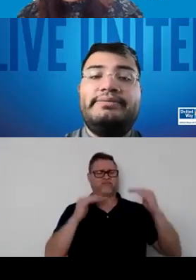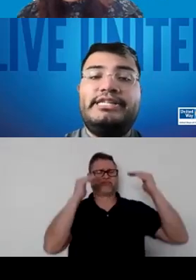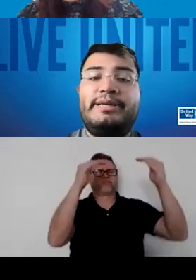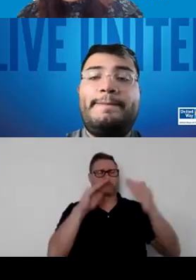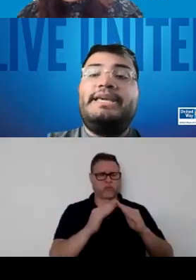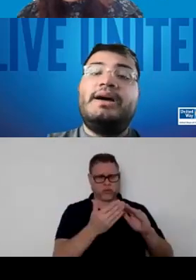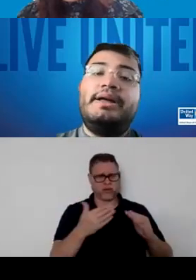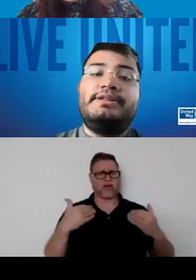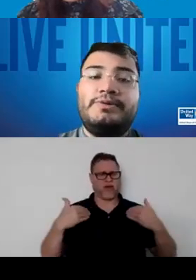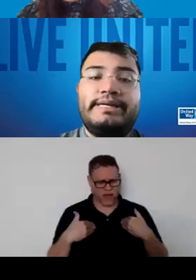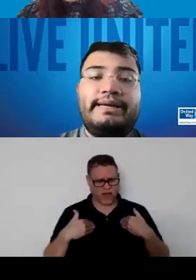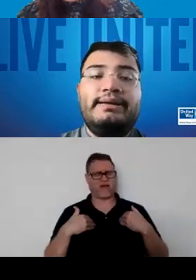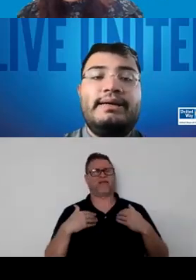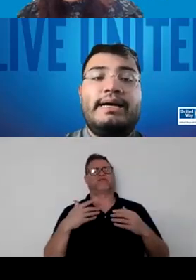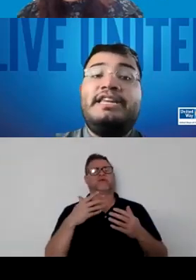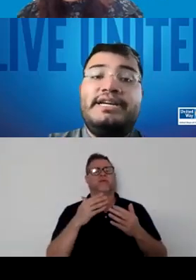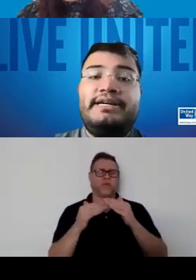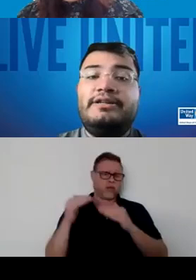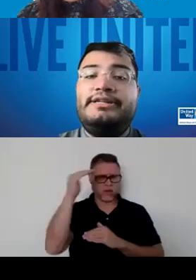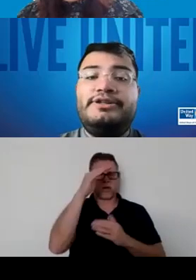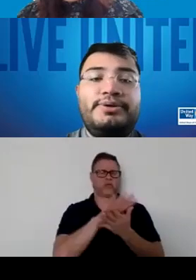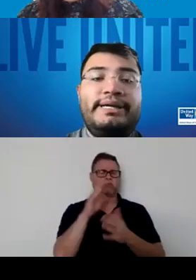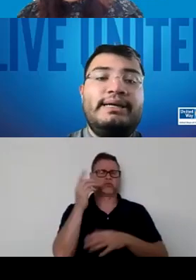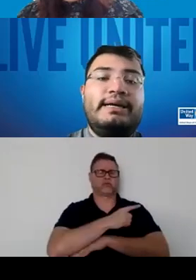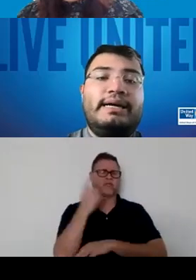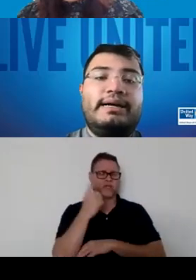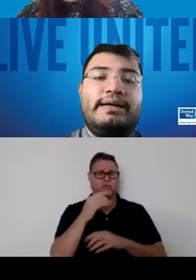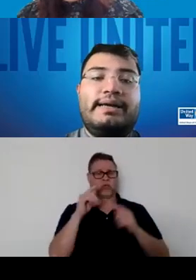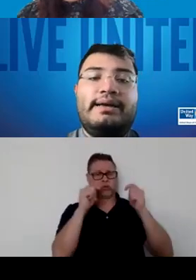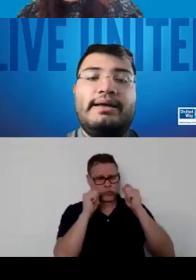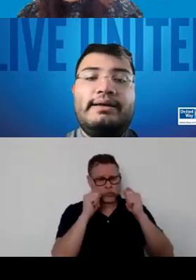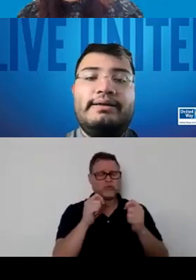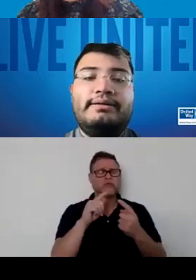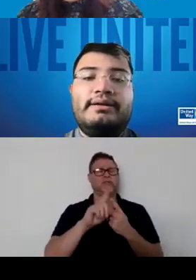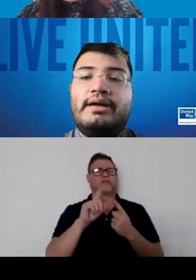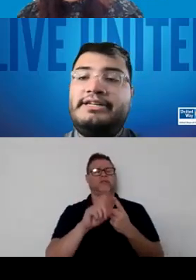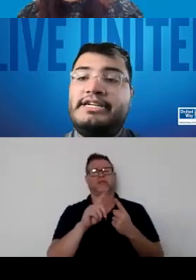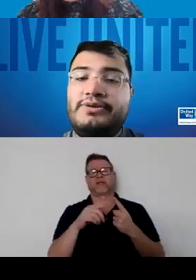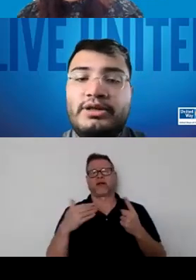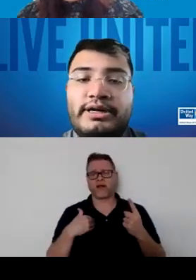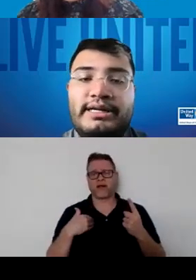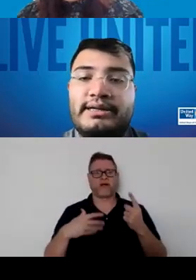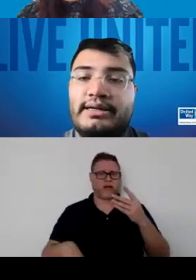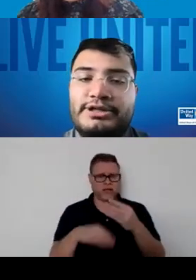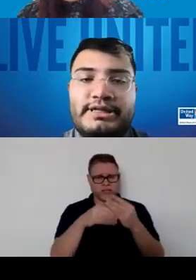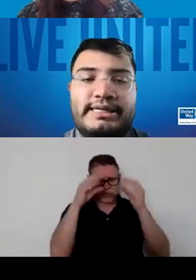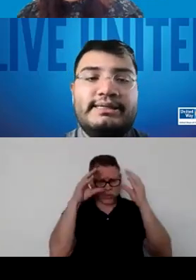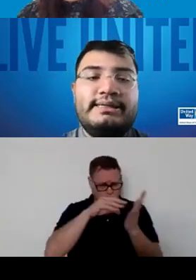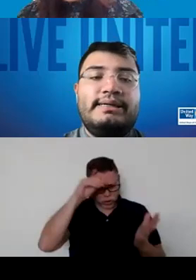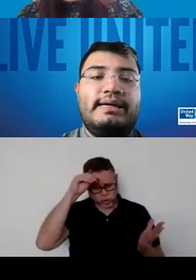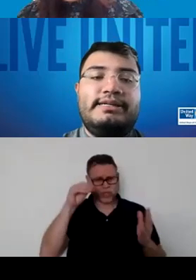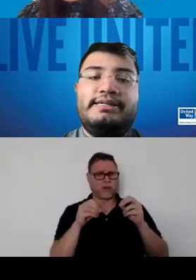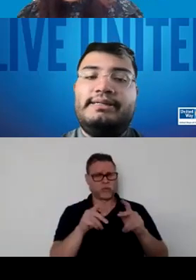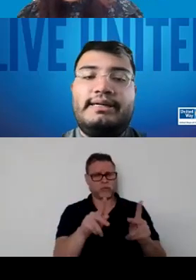and enrichment beyond the school day and year, including tutoring, uh, additional learning